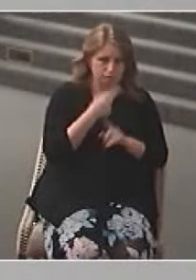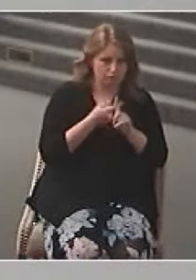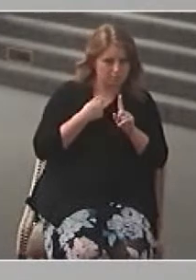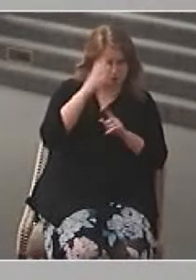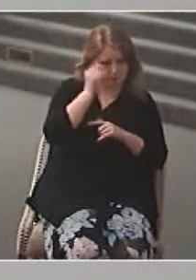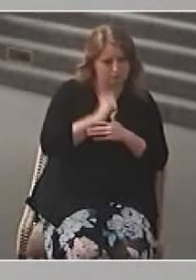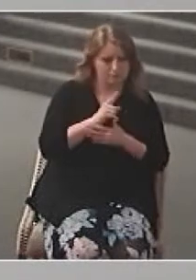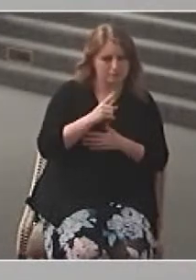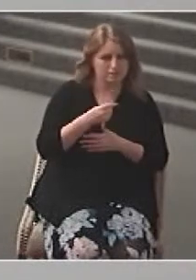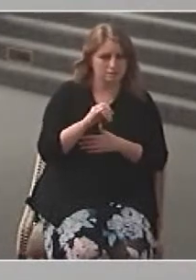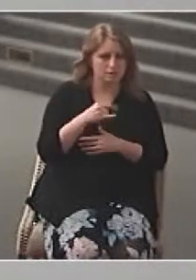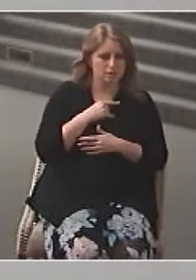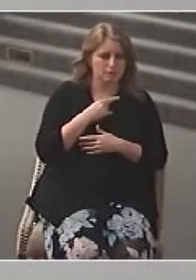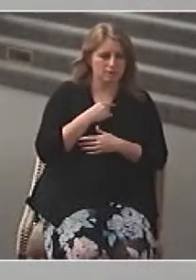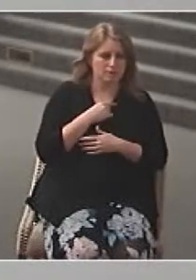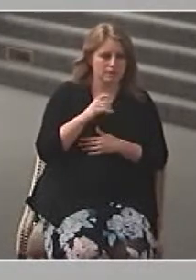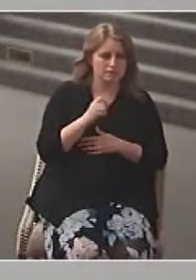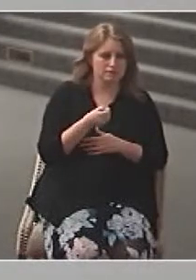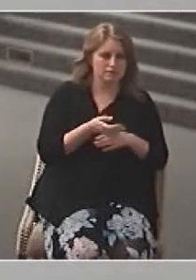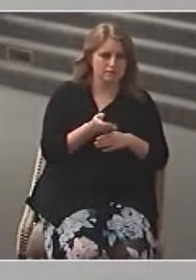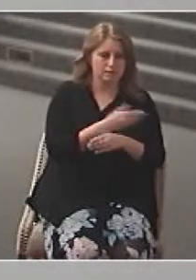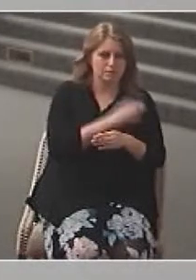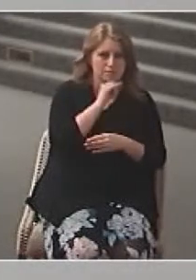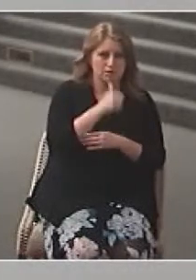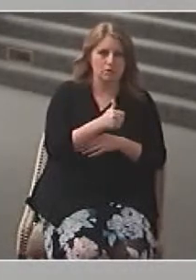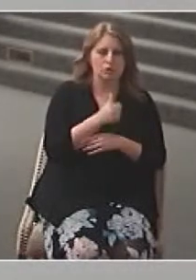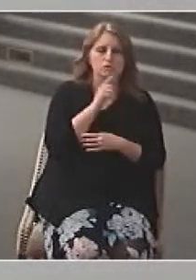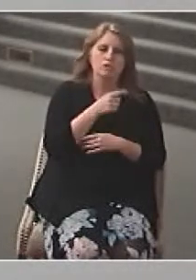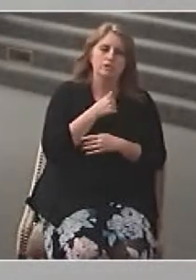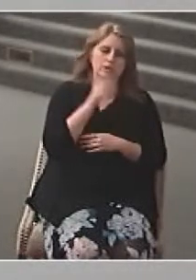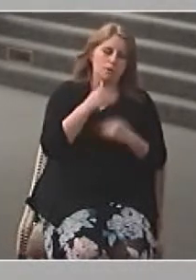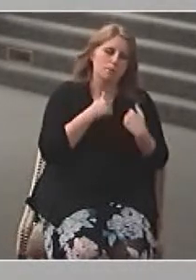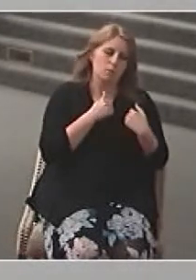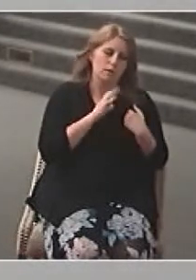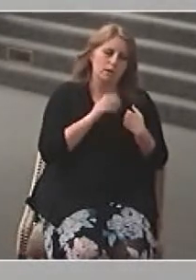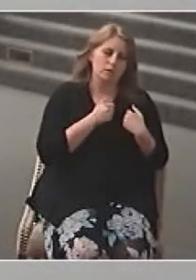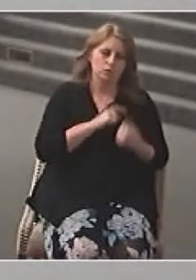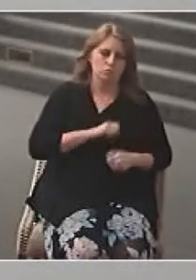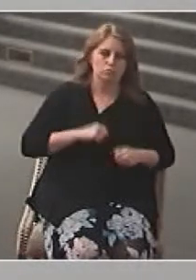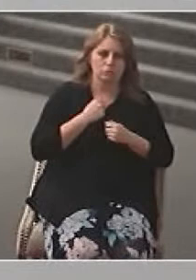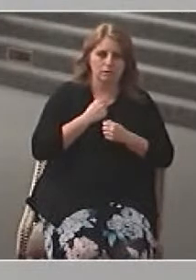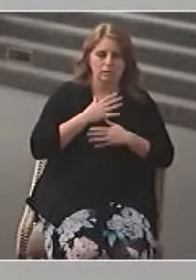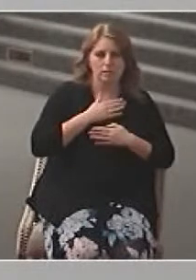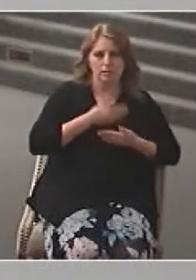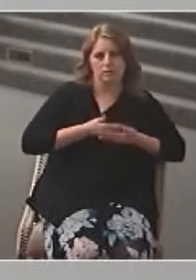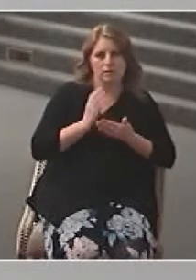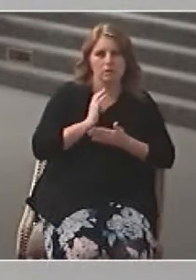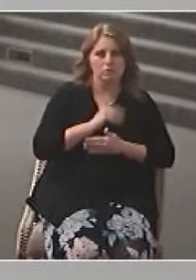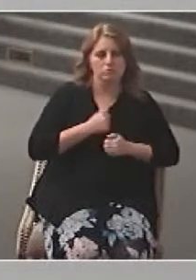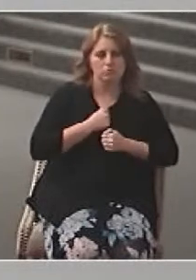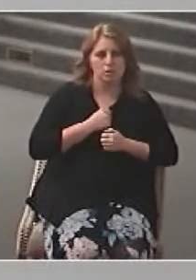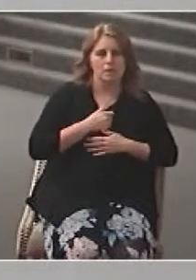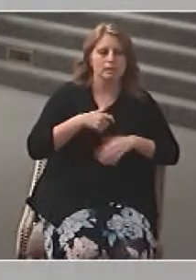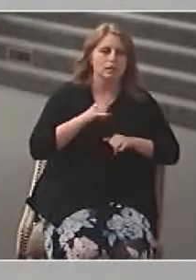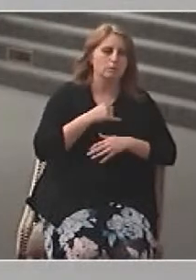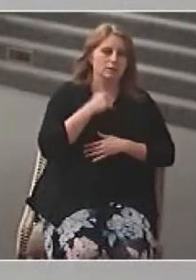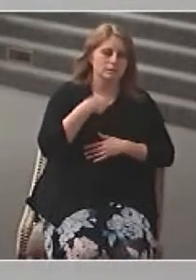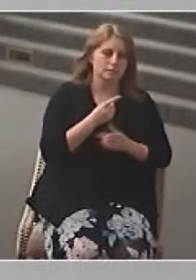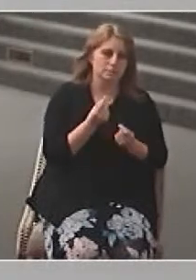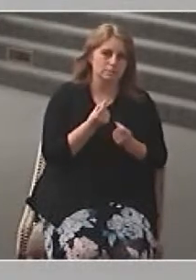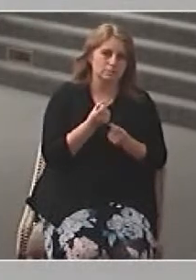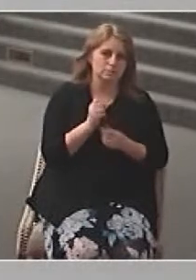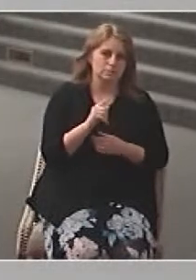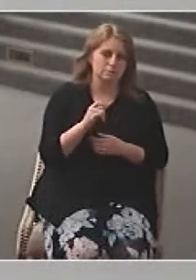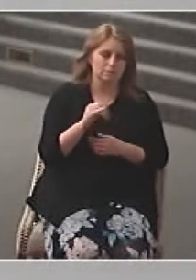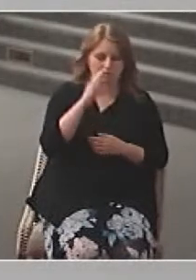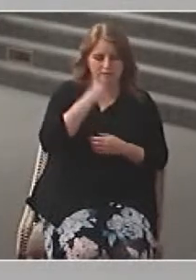and we esteemed him not. Surely he hath borne our griefs and carried our sorrows, yet we did esteem him